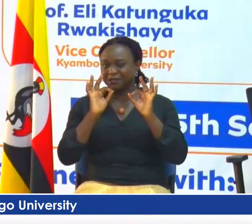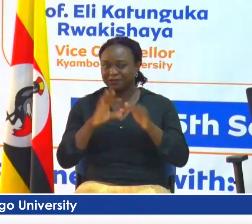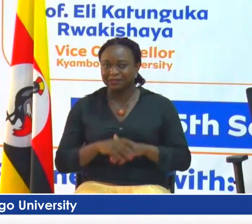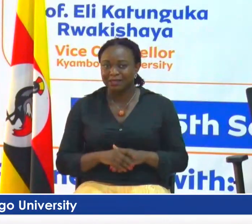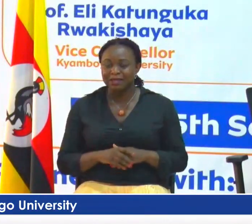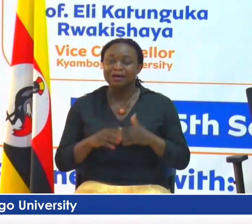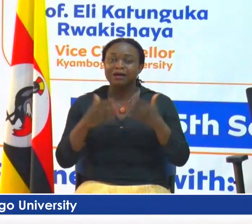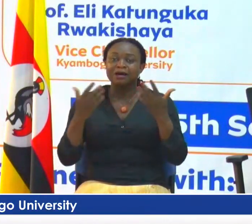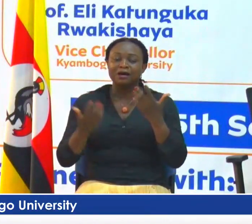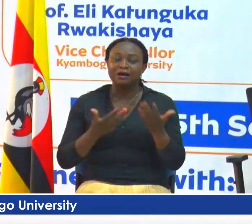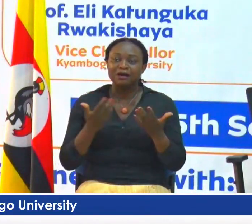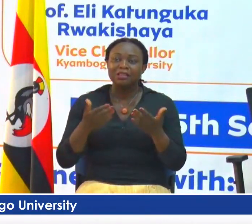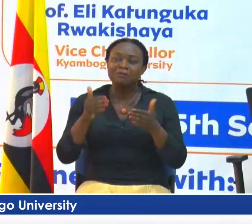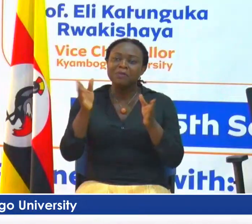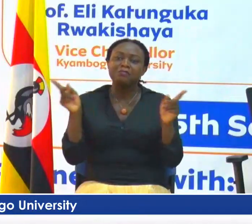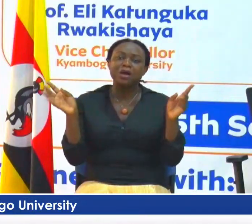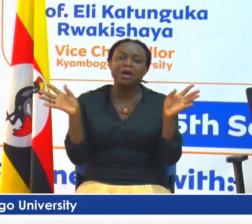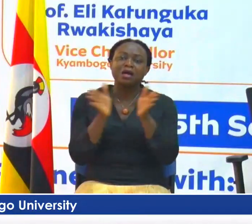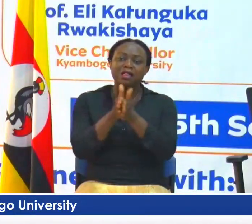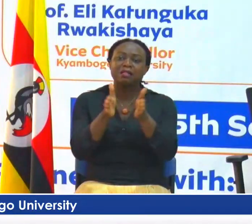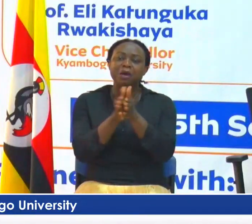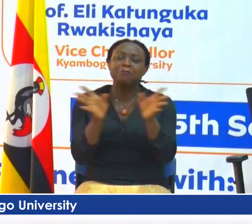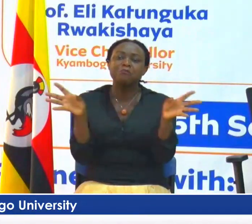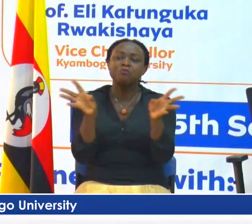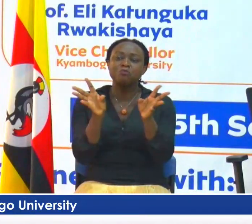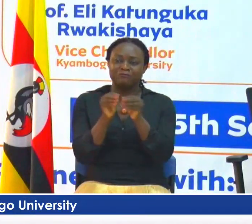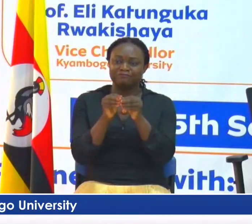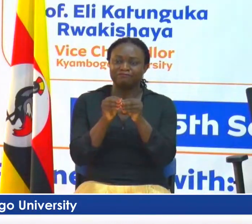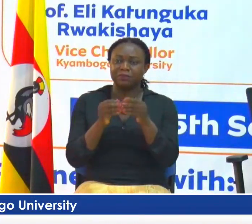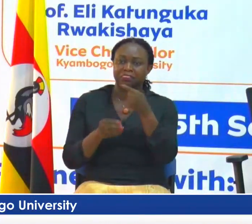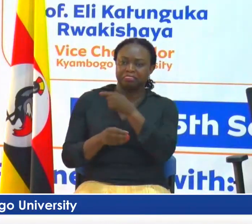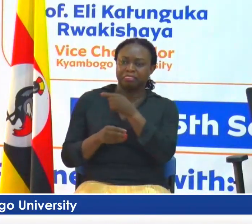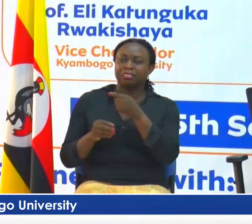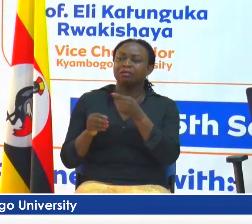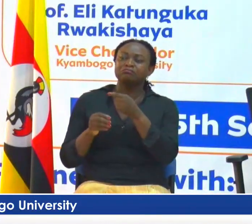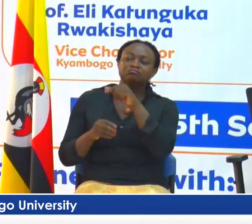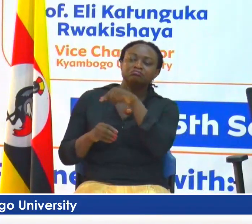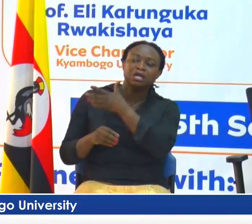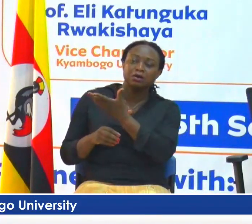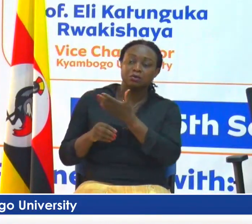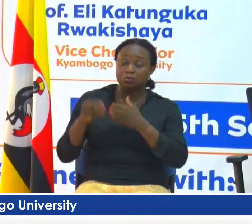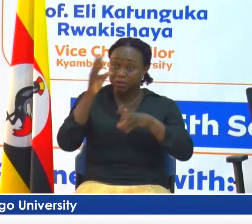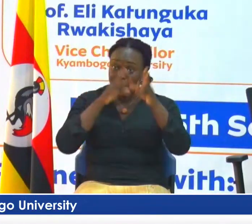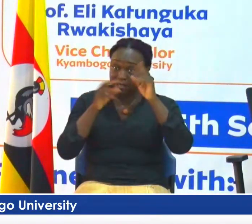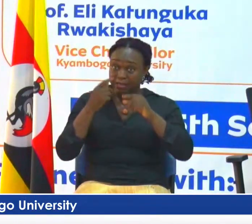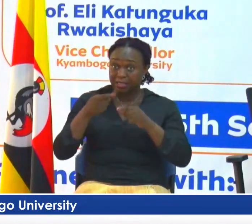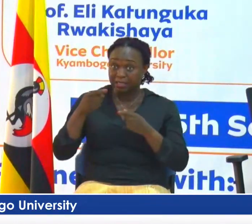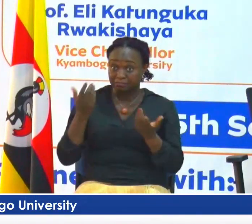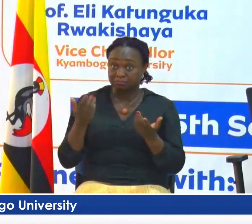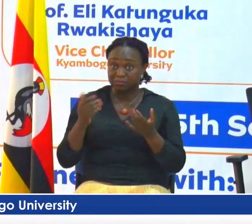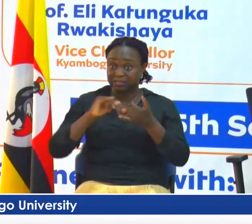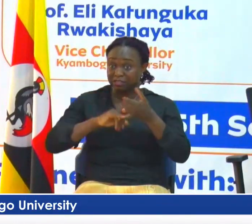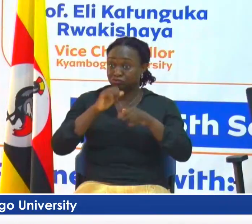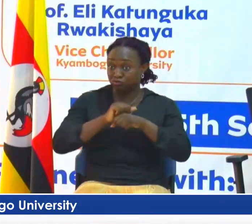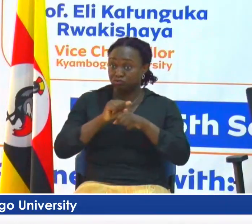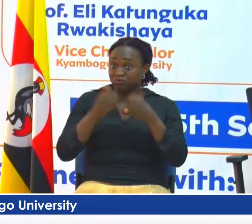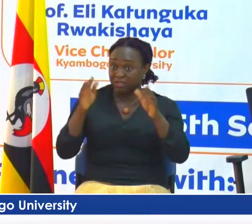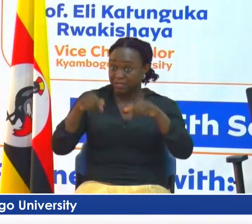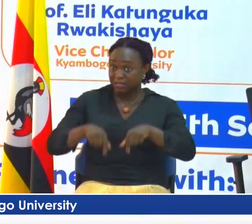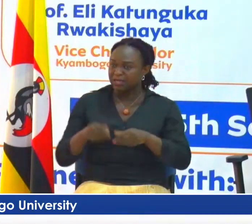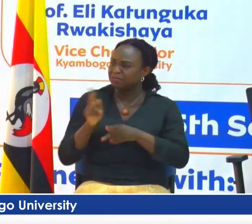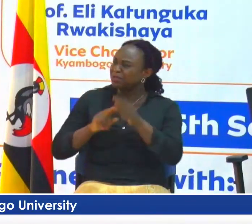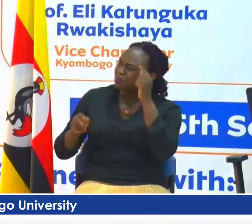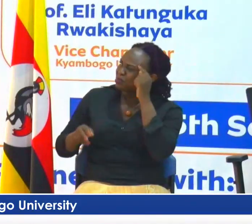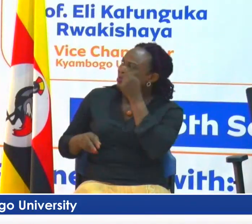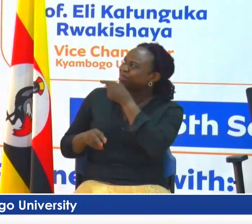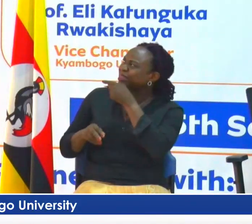fantastic. So, a brief background about me. I finished my high school from here. I'm Ugandan. Most people call